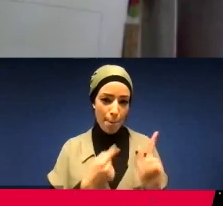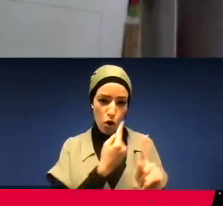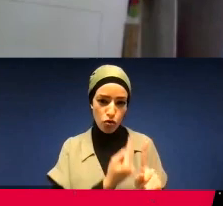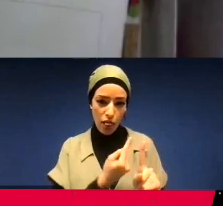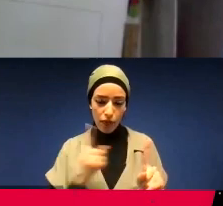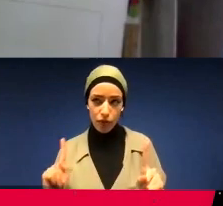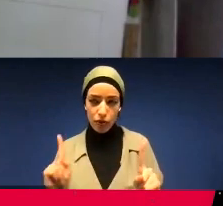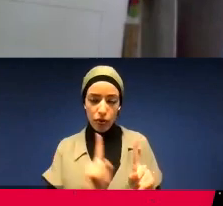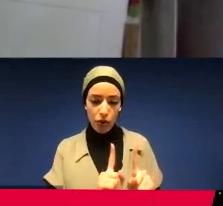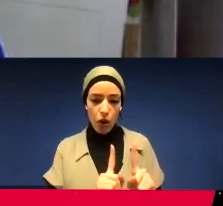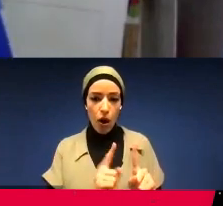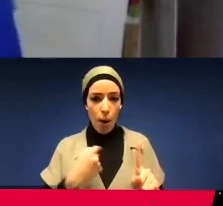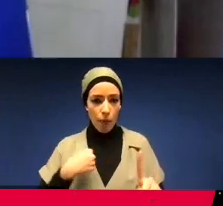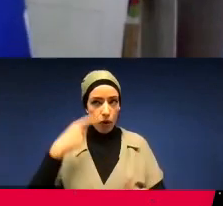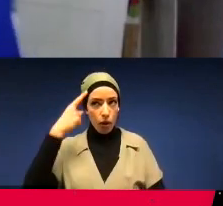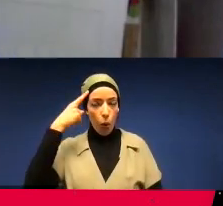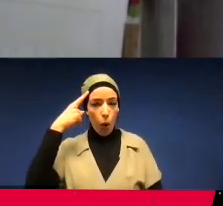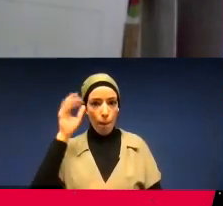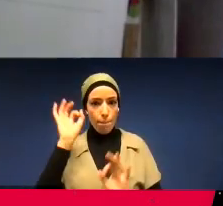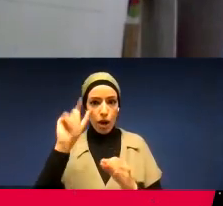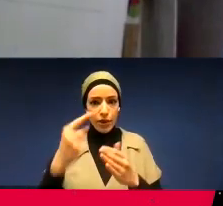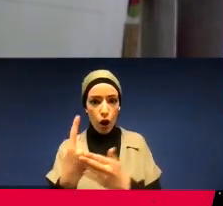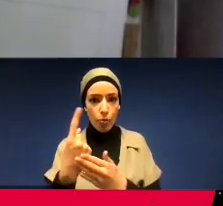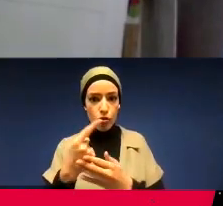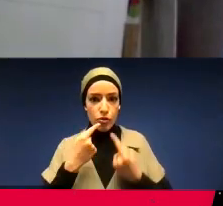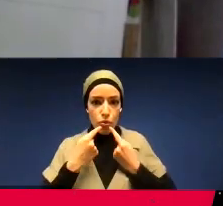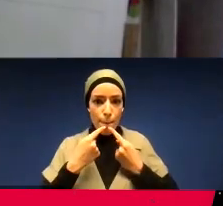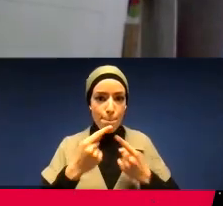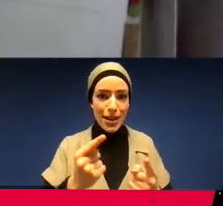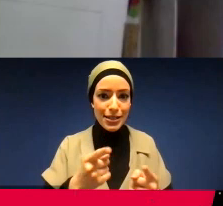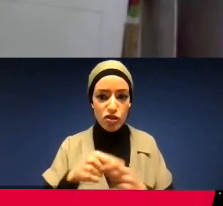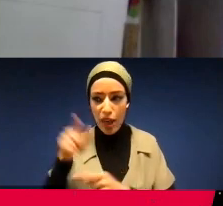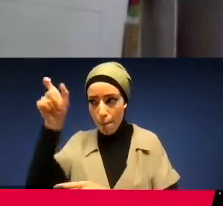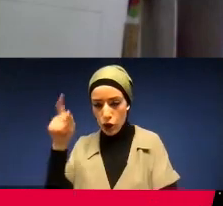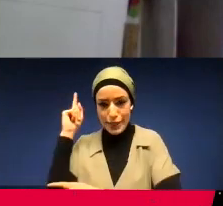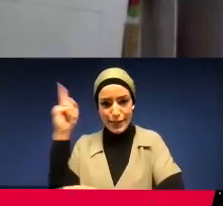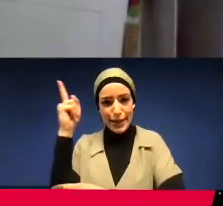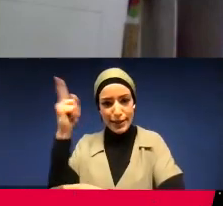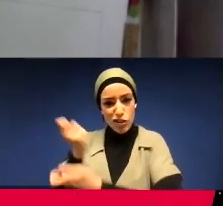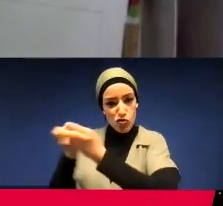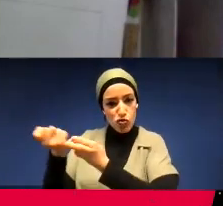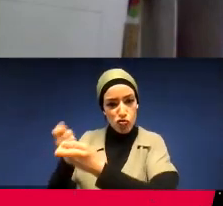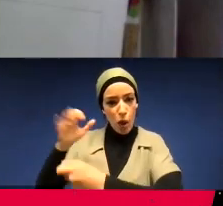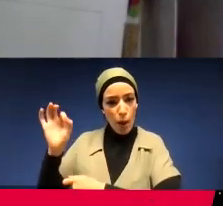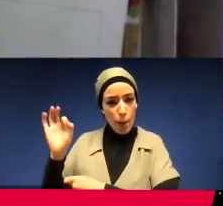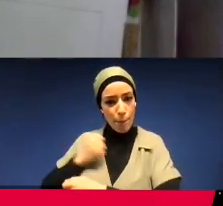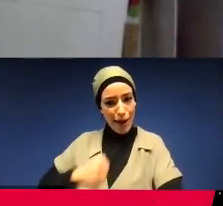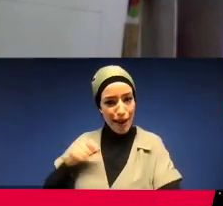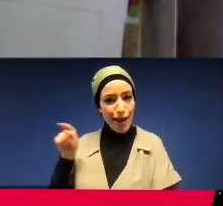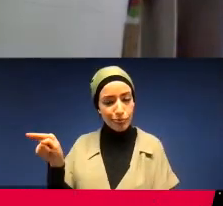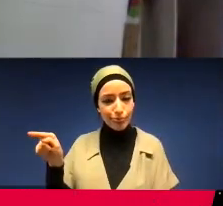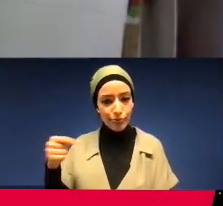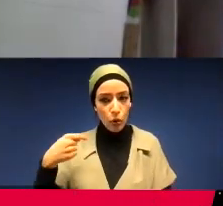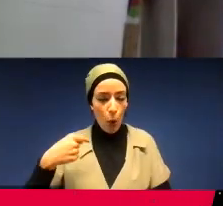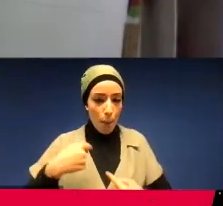golden opportunity to send and deliver a message to the dictator in the country. And I, along